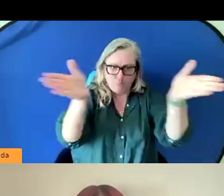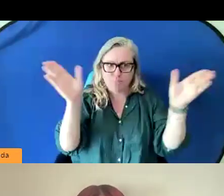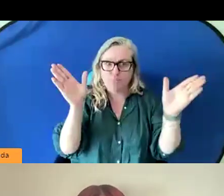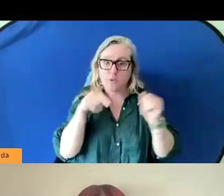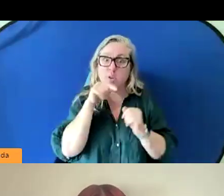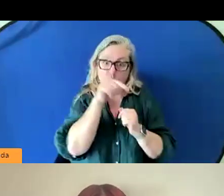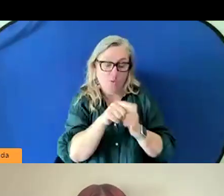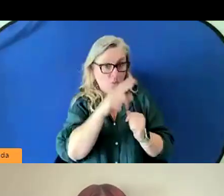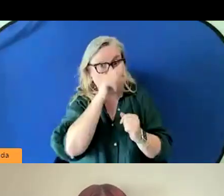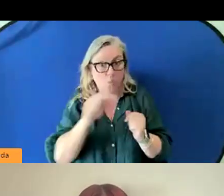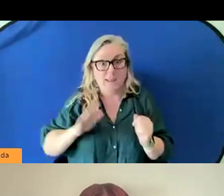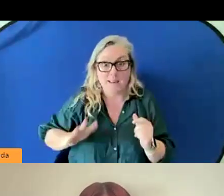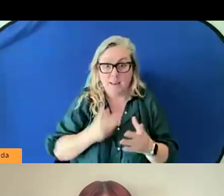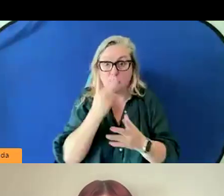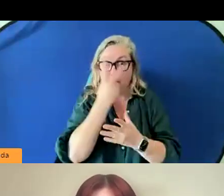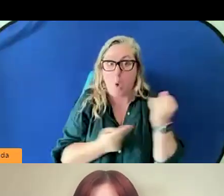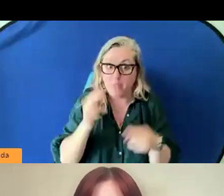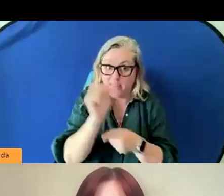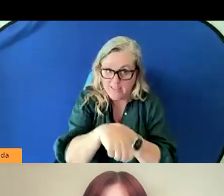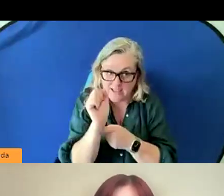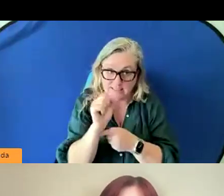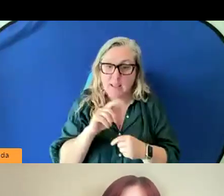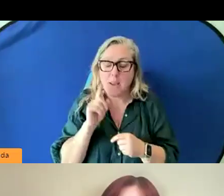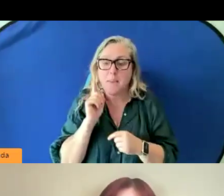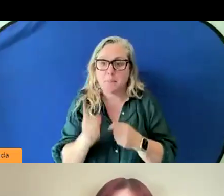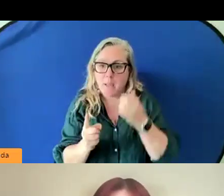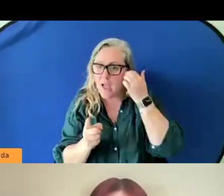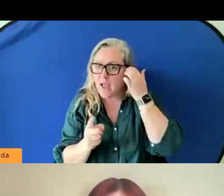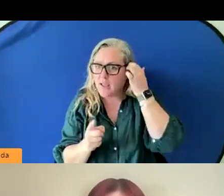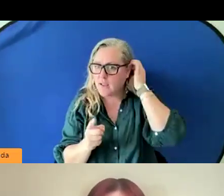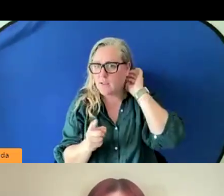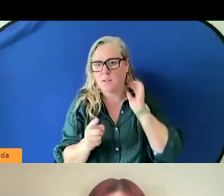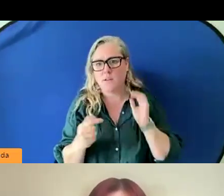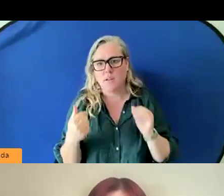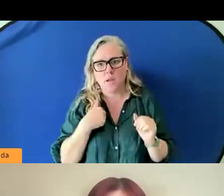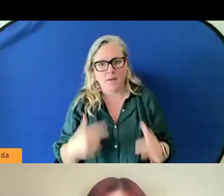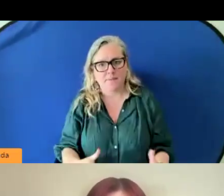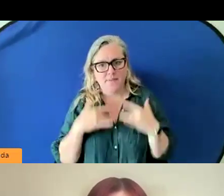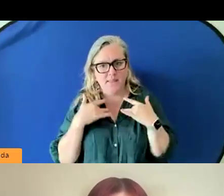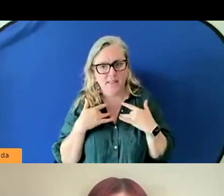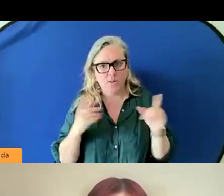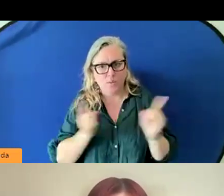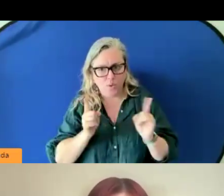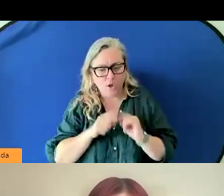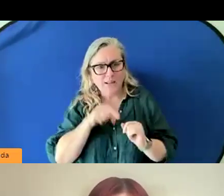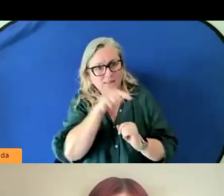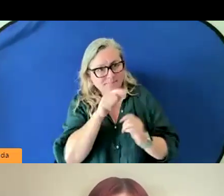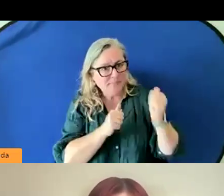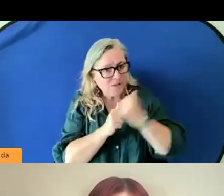because 100% we need them. We need as many. But I actually think that having some of that